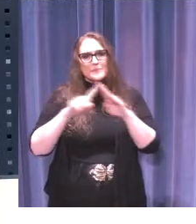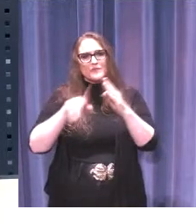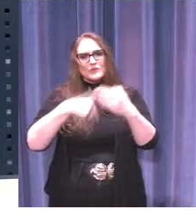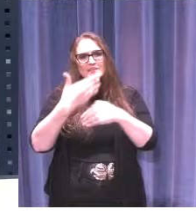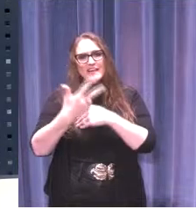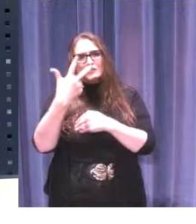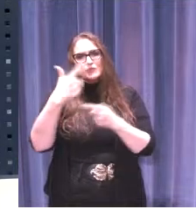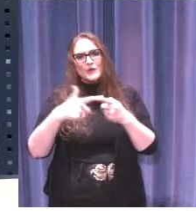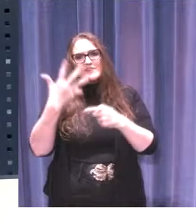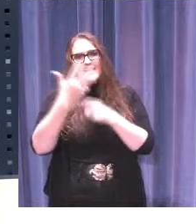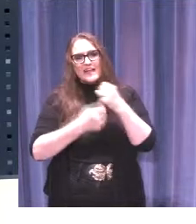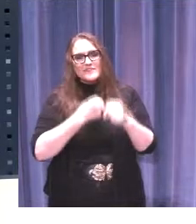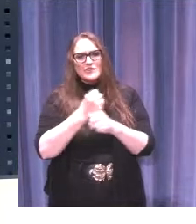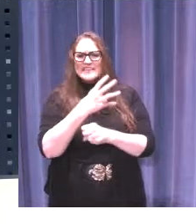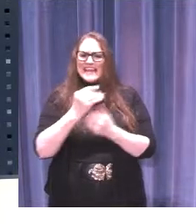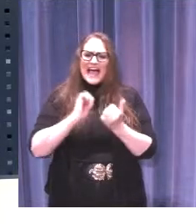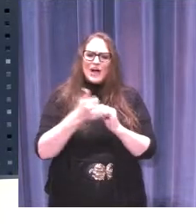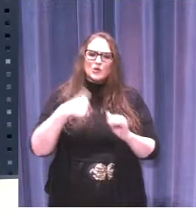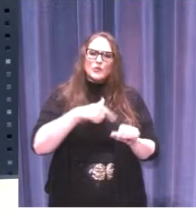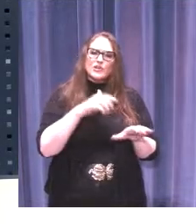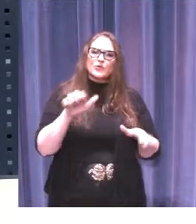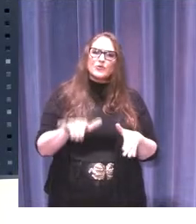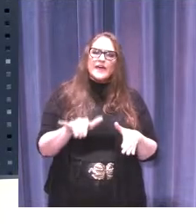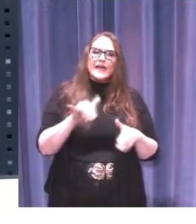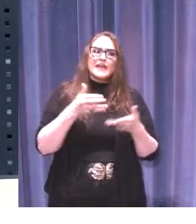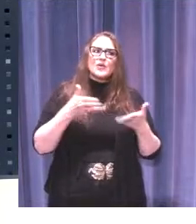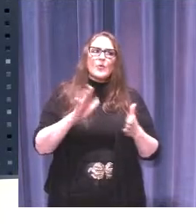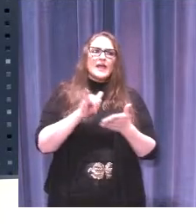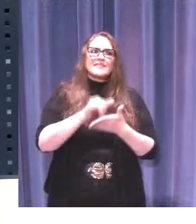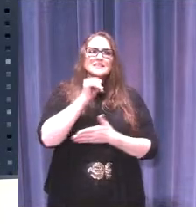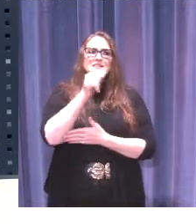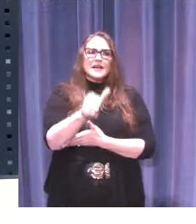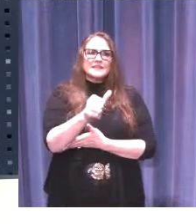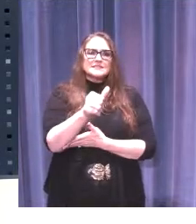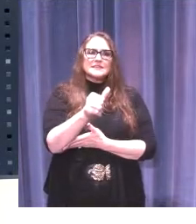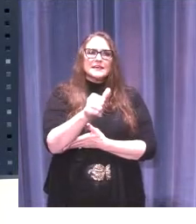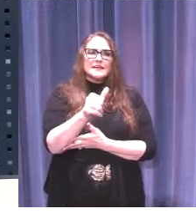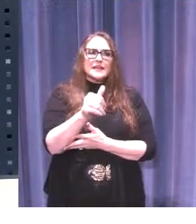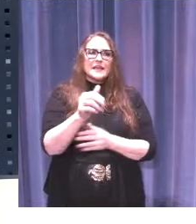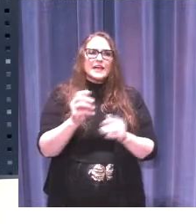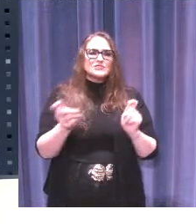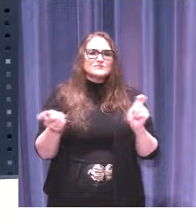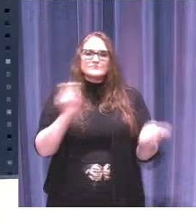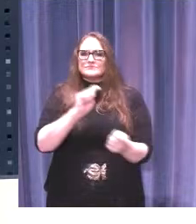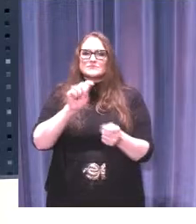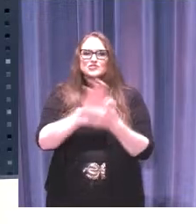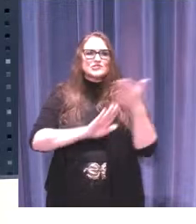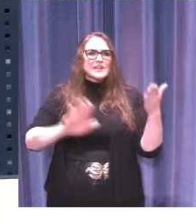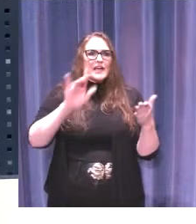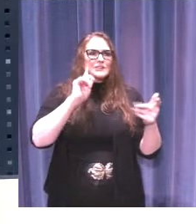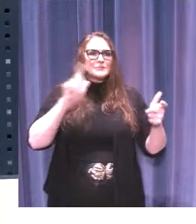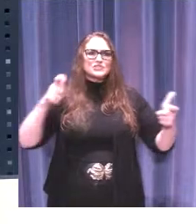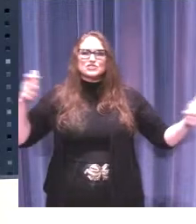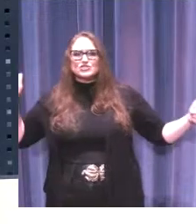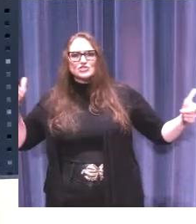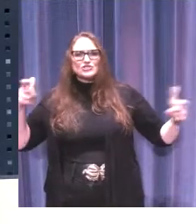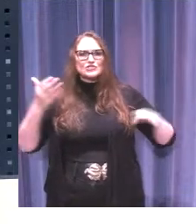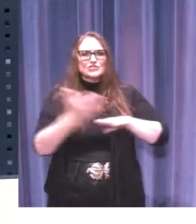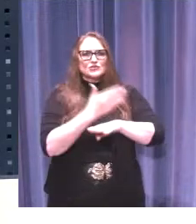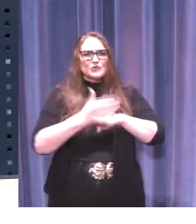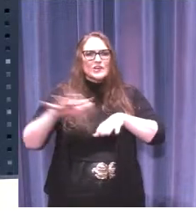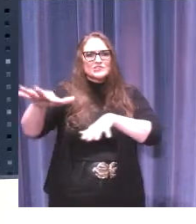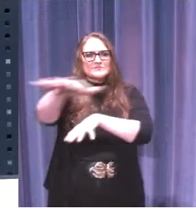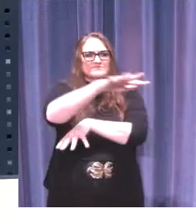years, and how do we do that in a way that doesn't turn the college into this massive construction